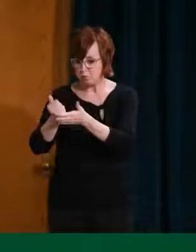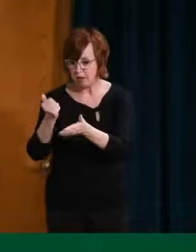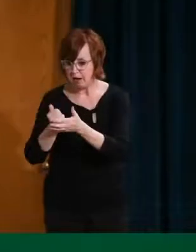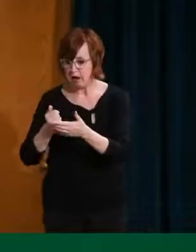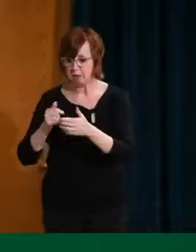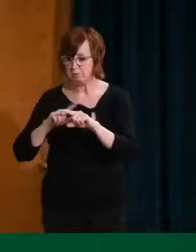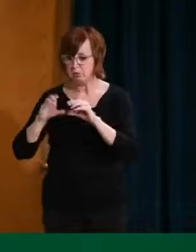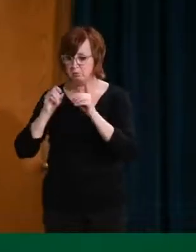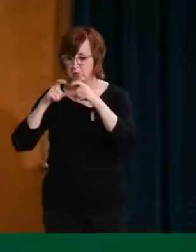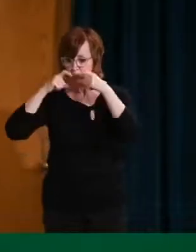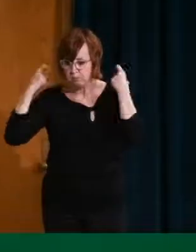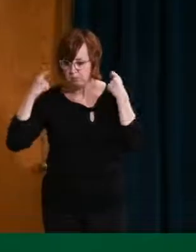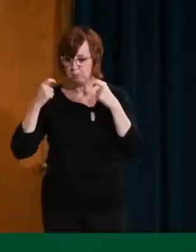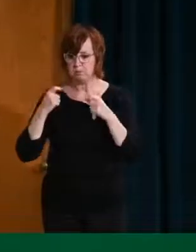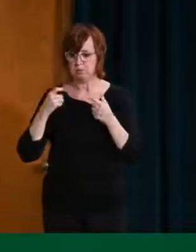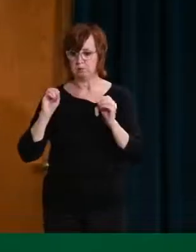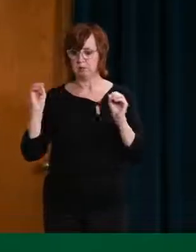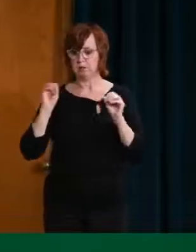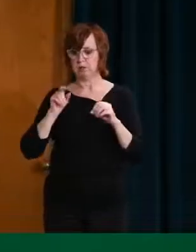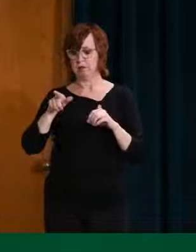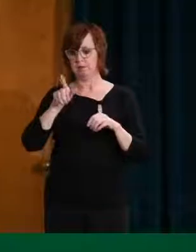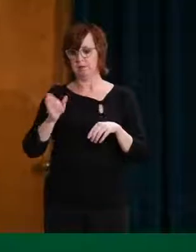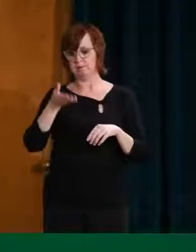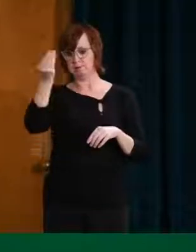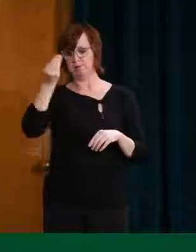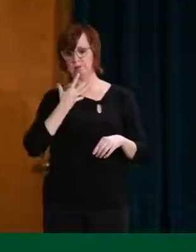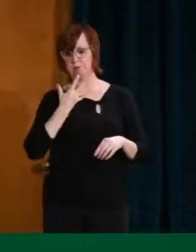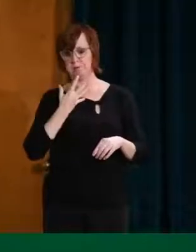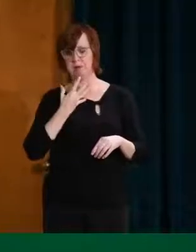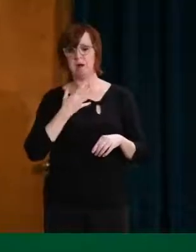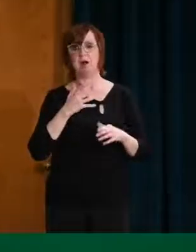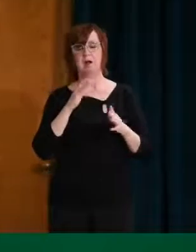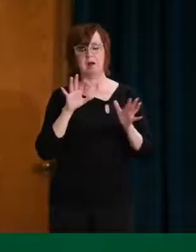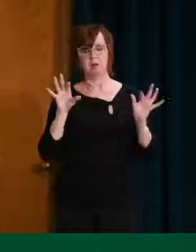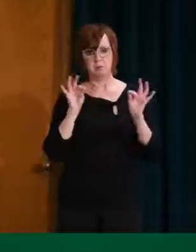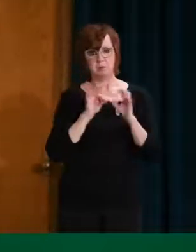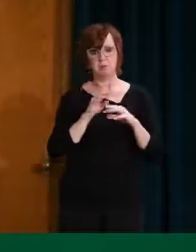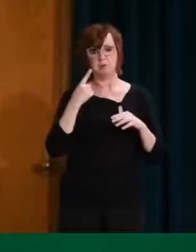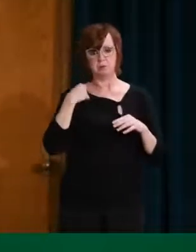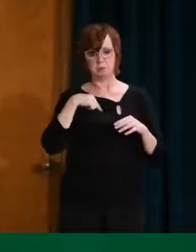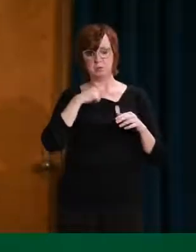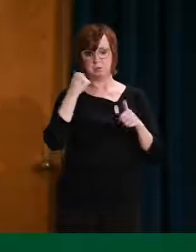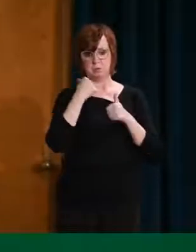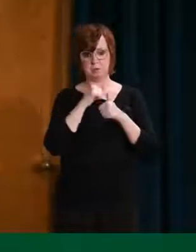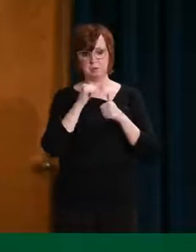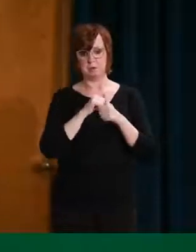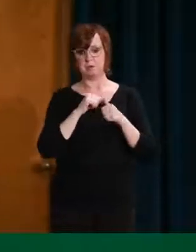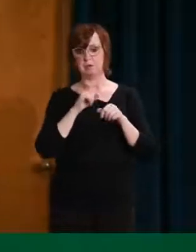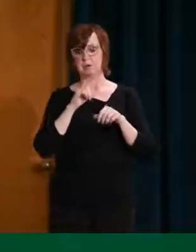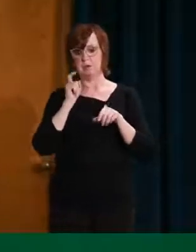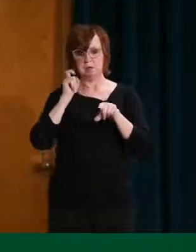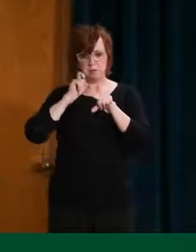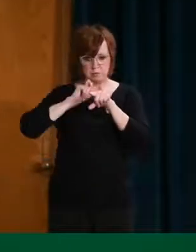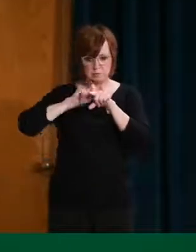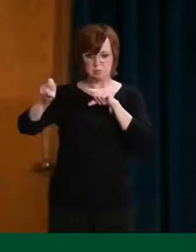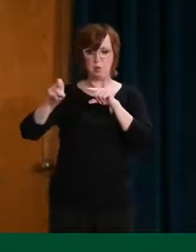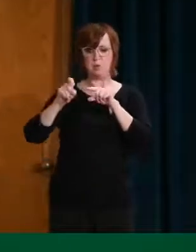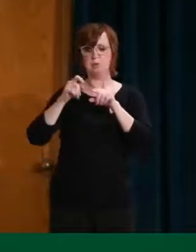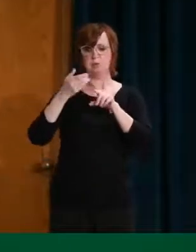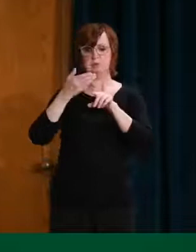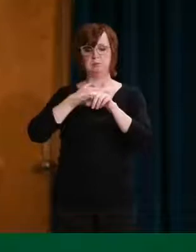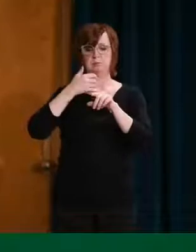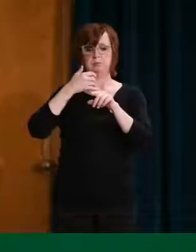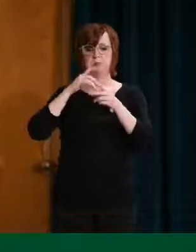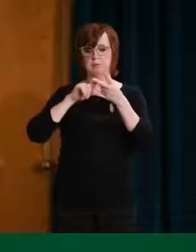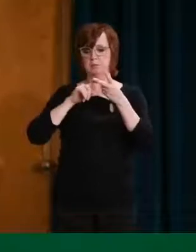if we have a chronic disease for which we need advice, we need to reduce traffic in physician offices. So there's lots of other ways